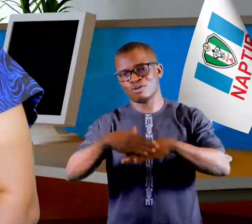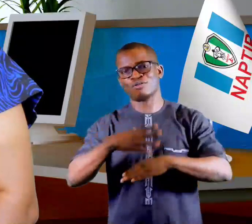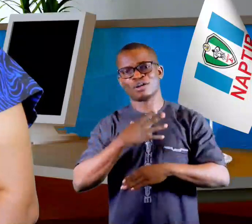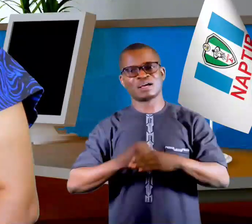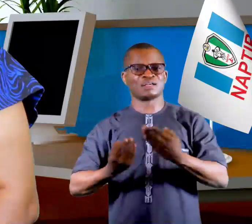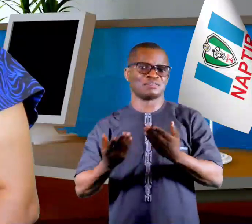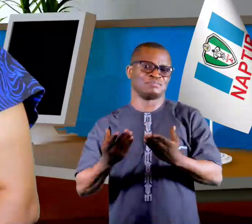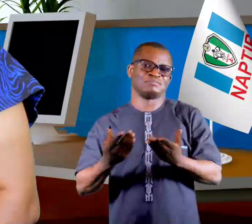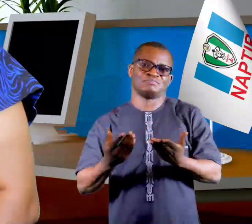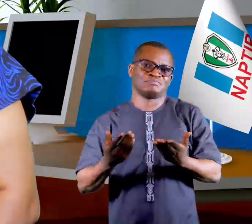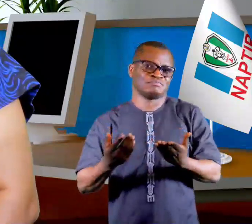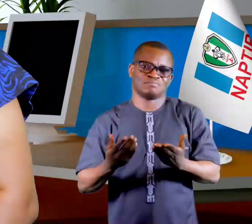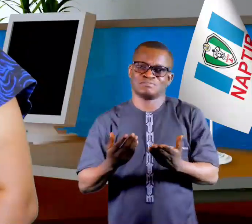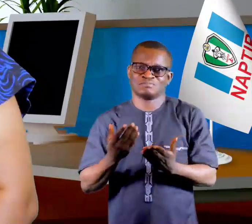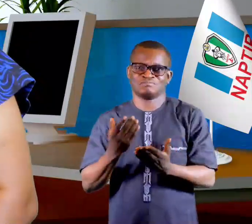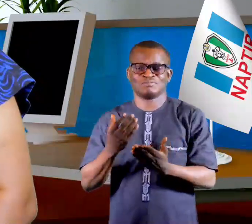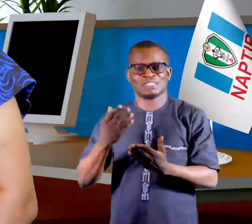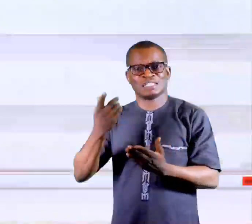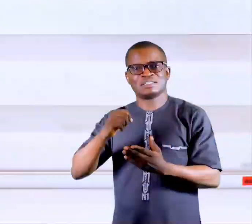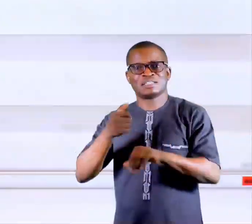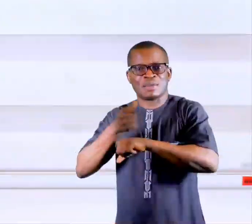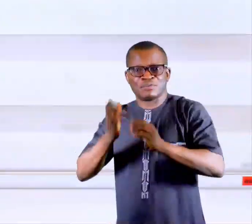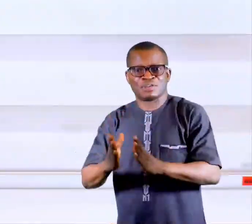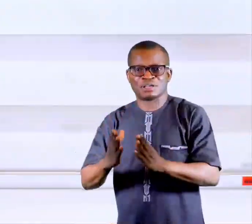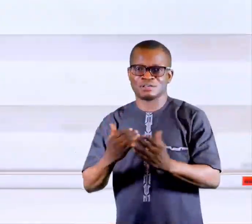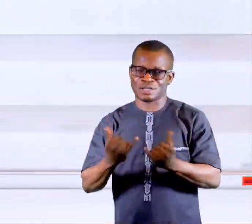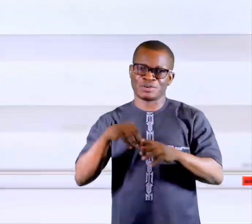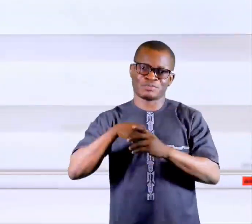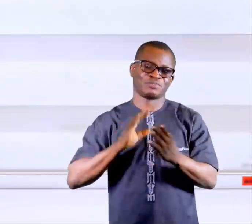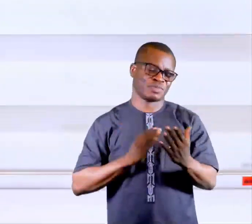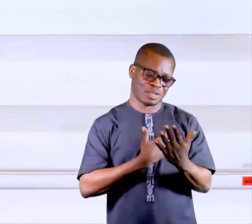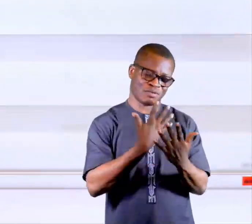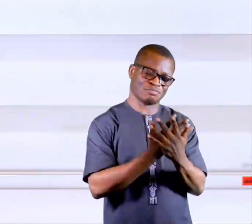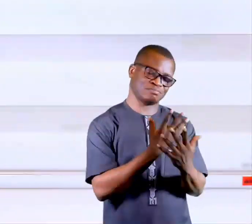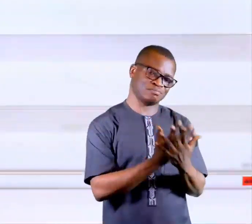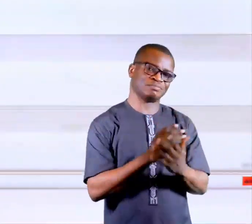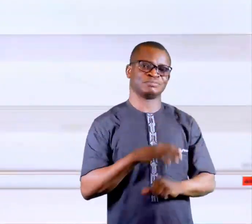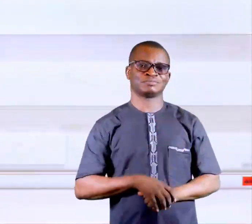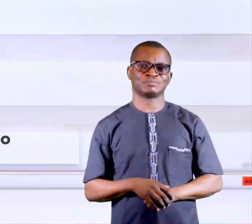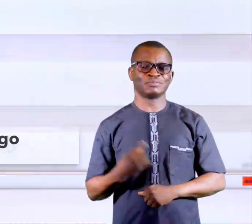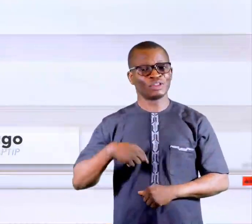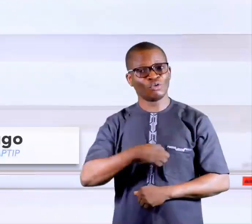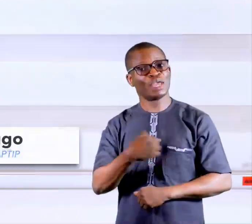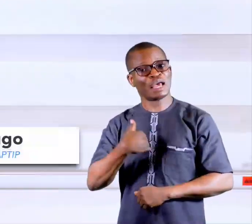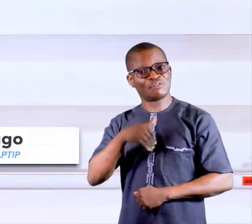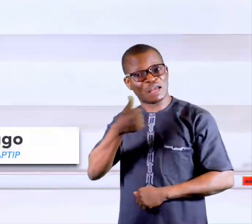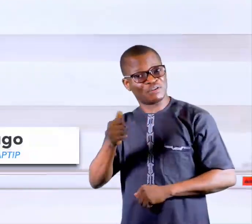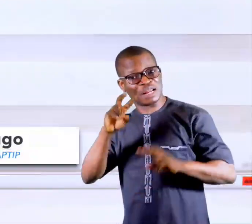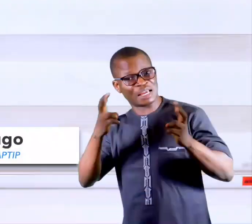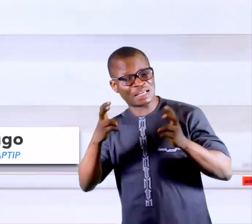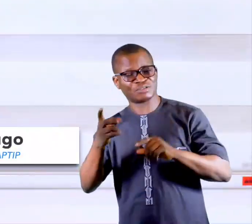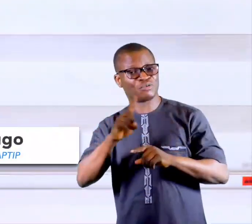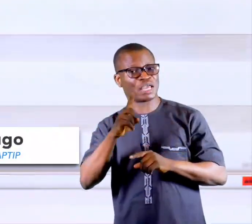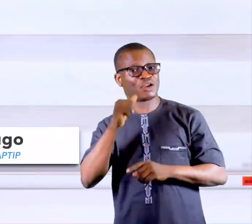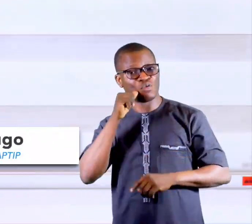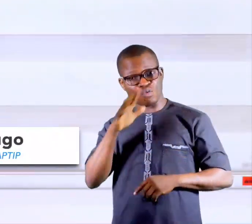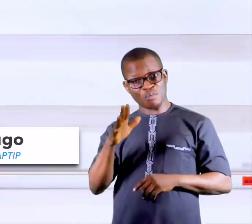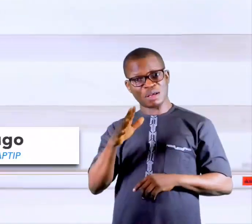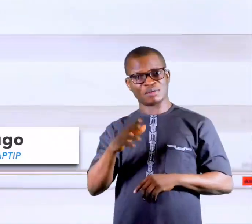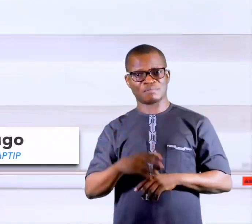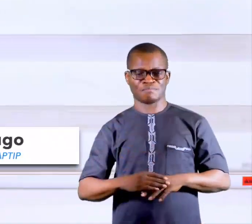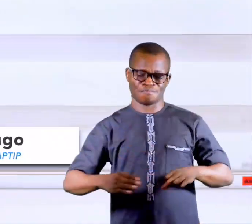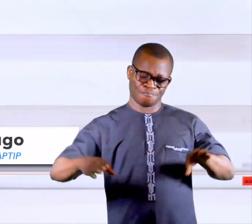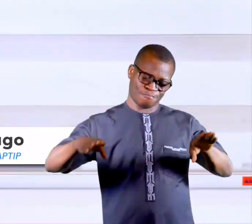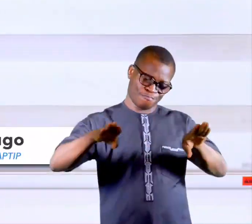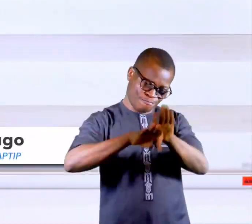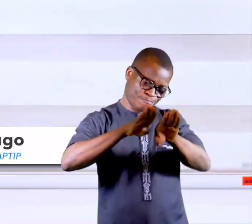is still in NAPTIP custody. There was a case in our agency where a woman locked